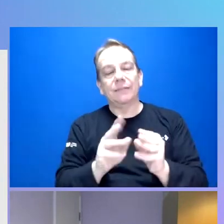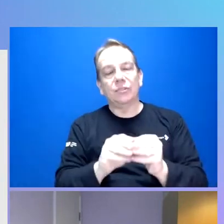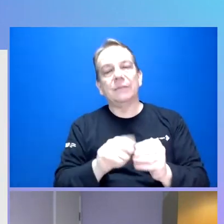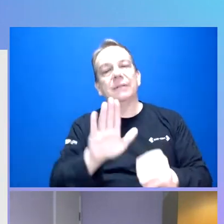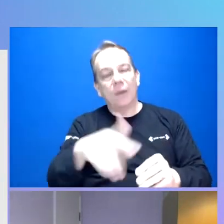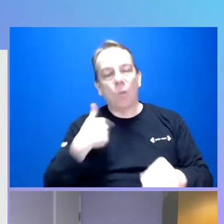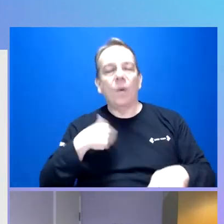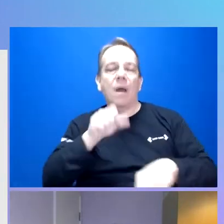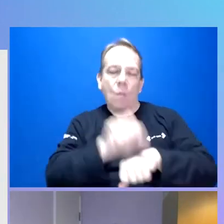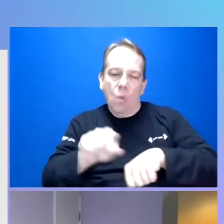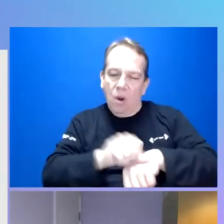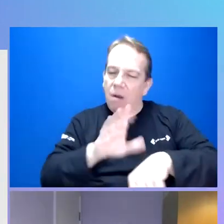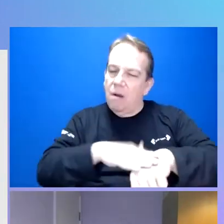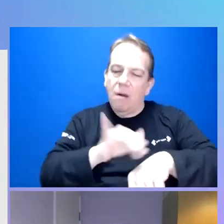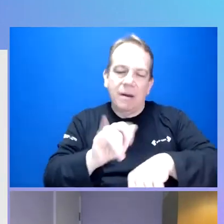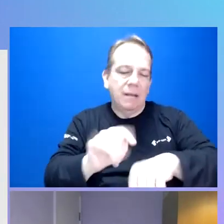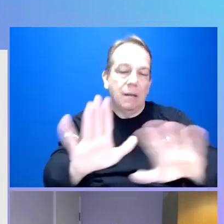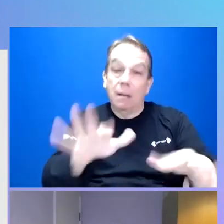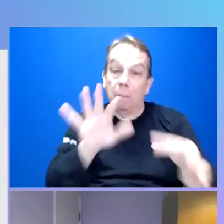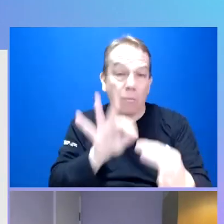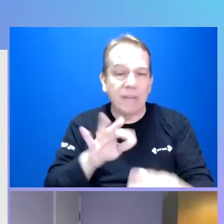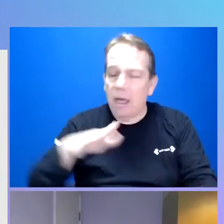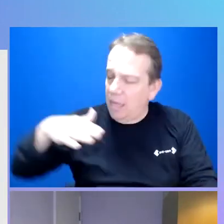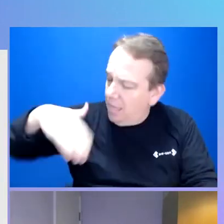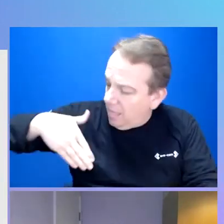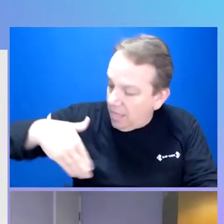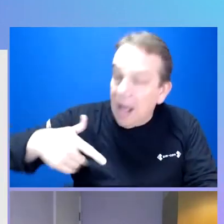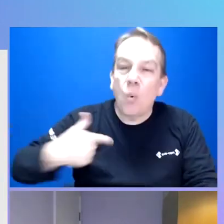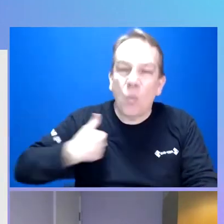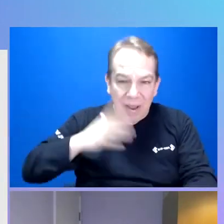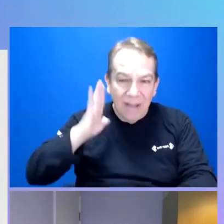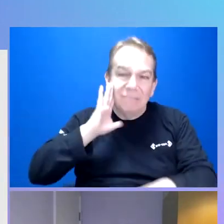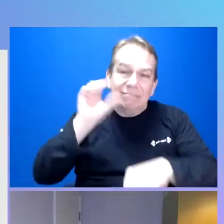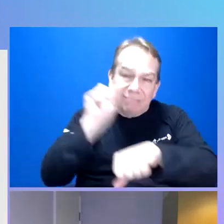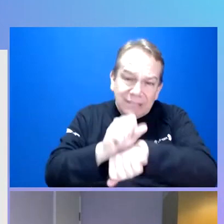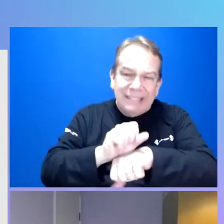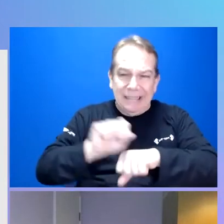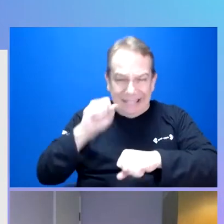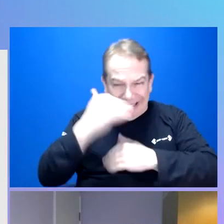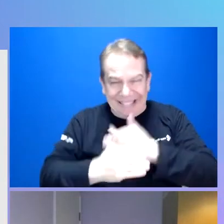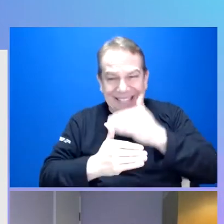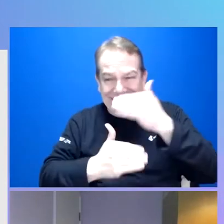on it. We know it's not far from perfect right now, but we truly are working on this.